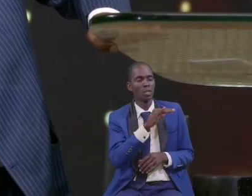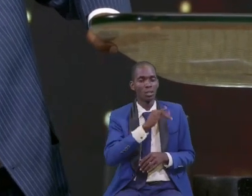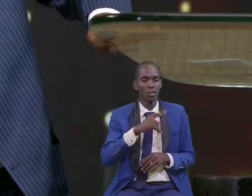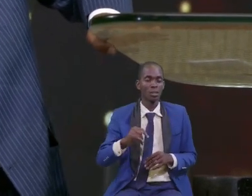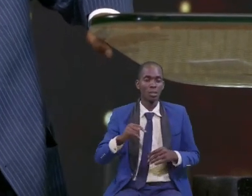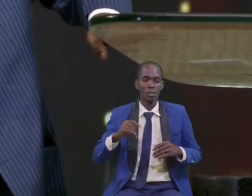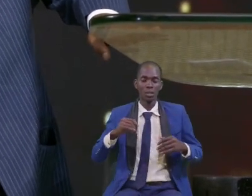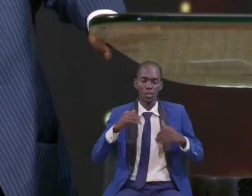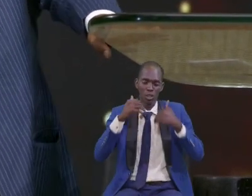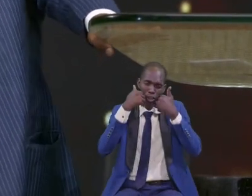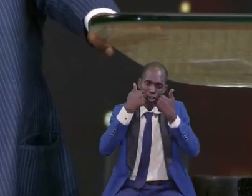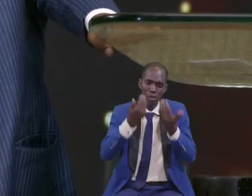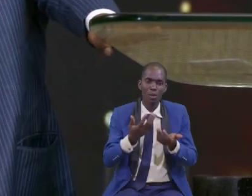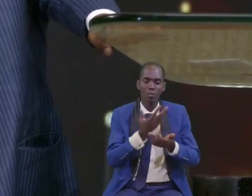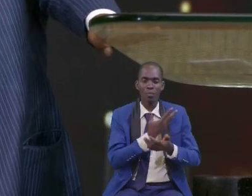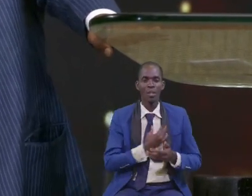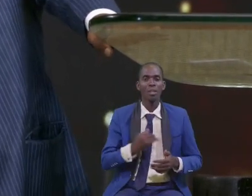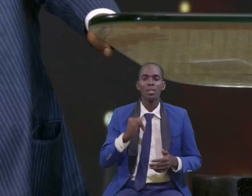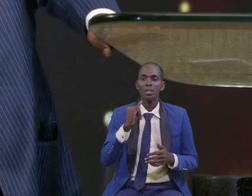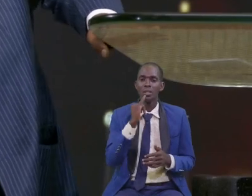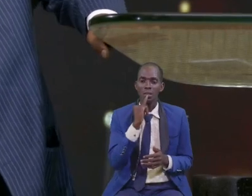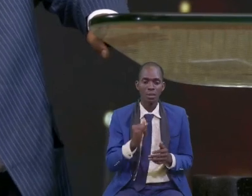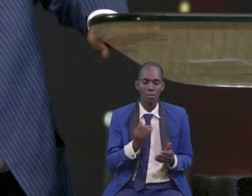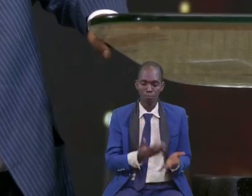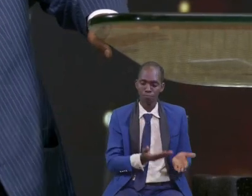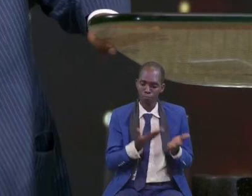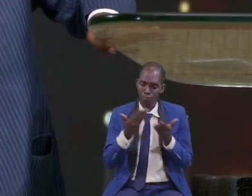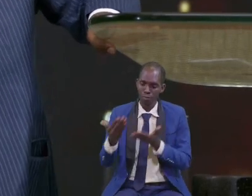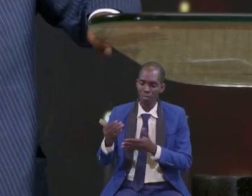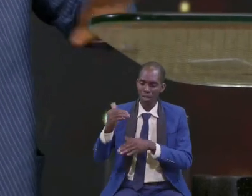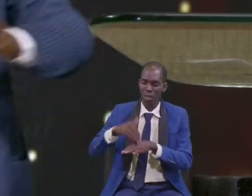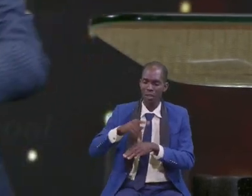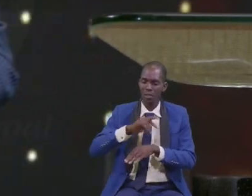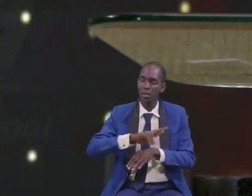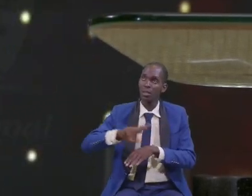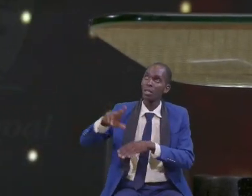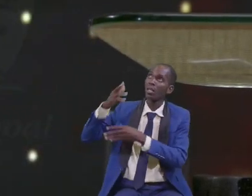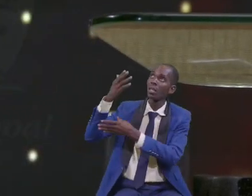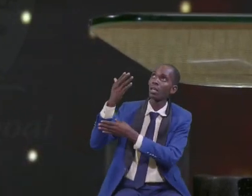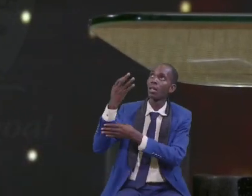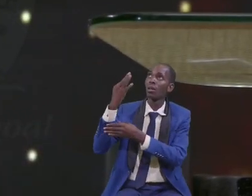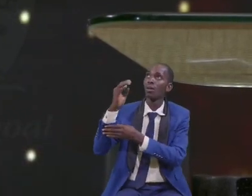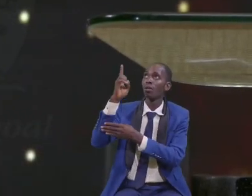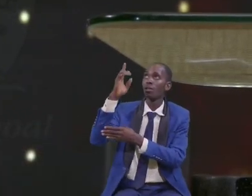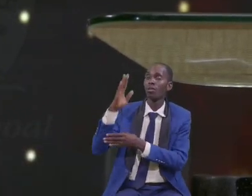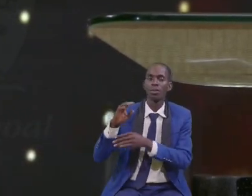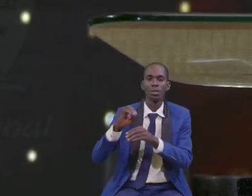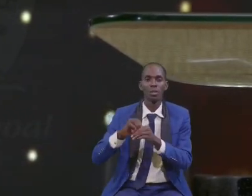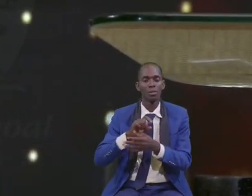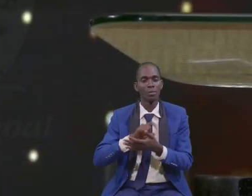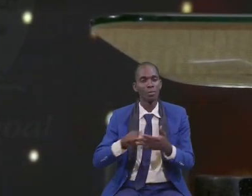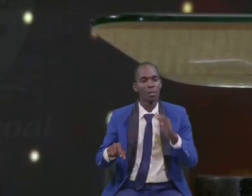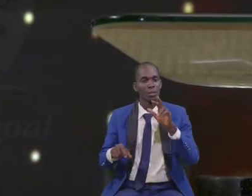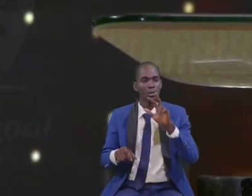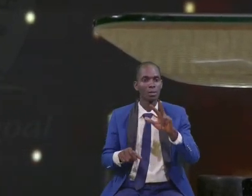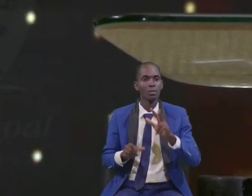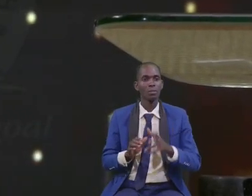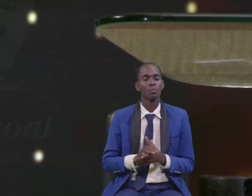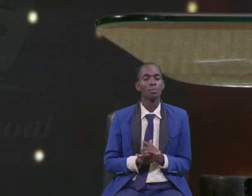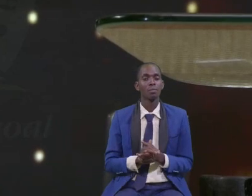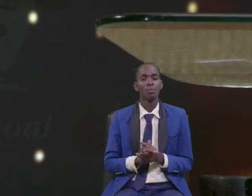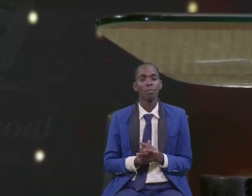set down at the right hand of the throne of God. Look at verse 3. In verse 3, it says,